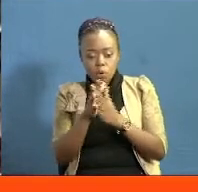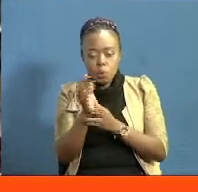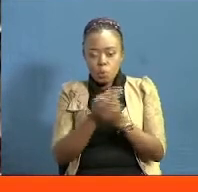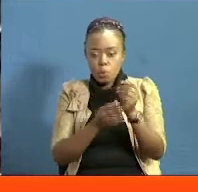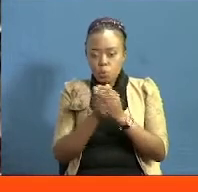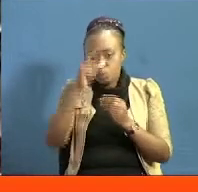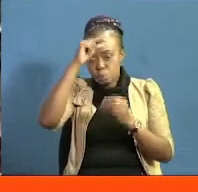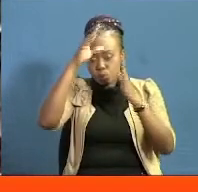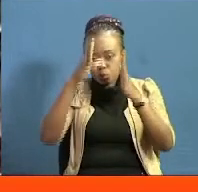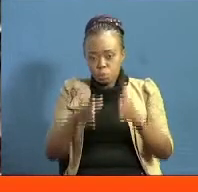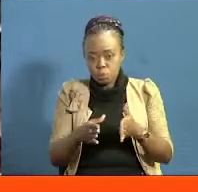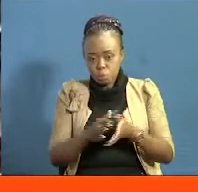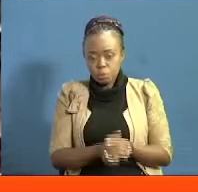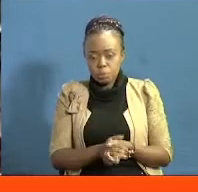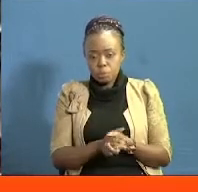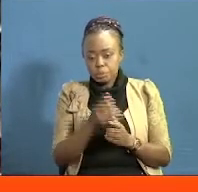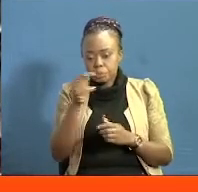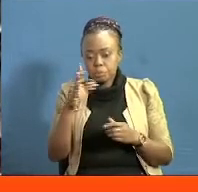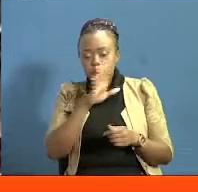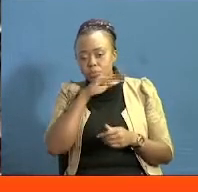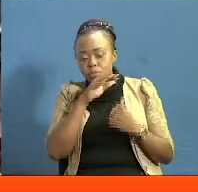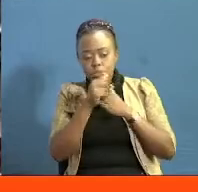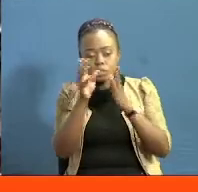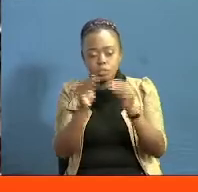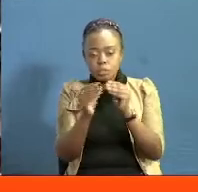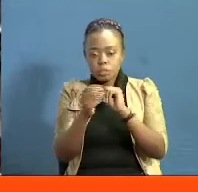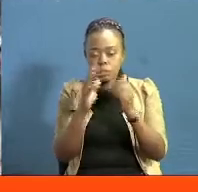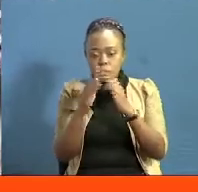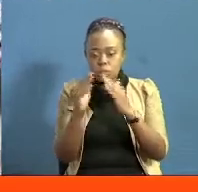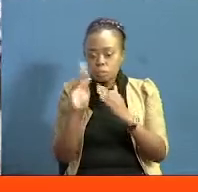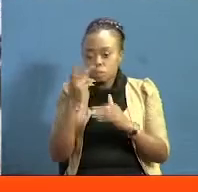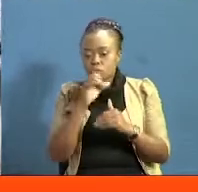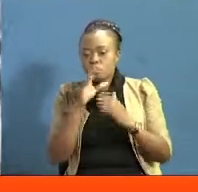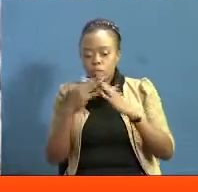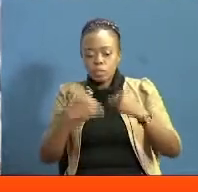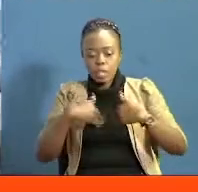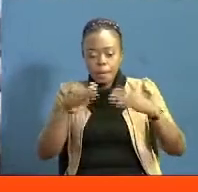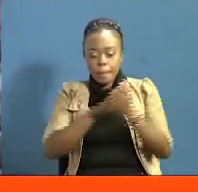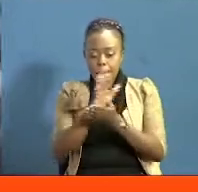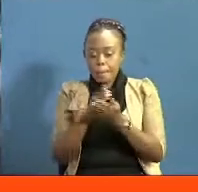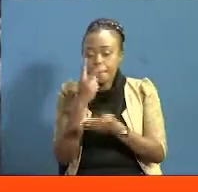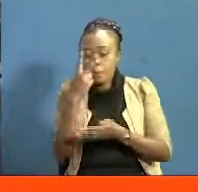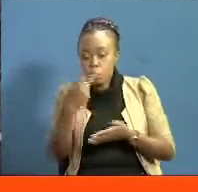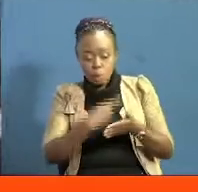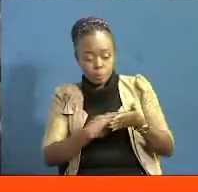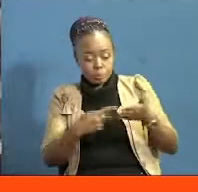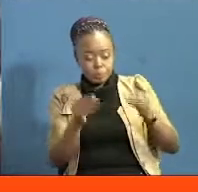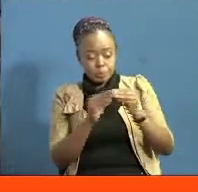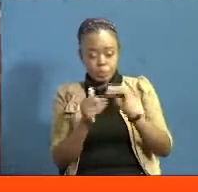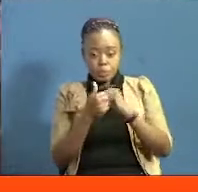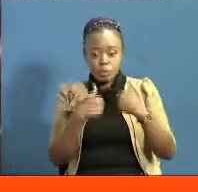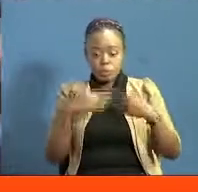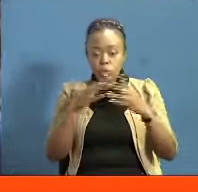Odinga's government. The ODM leader meeting with Mount Kenya youth has taken place 2 weeks after he met with Mount